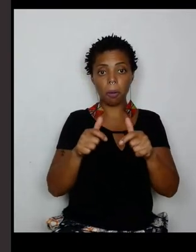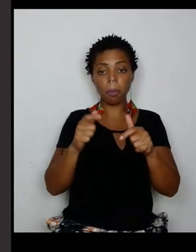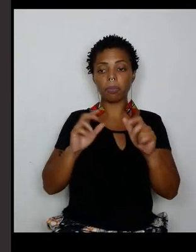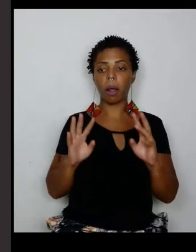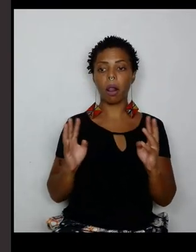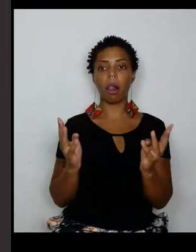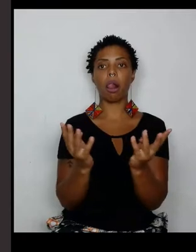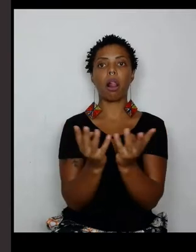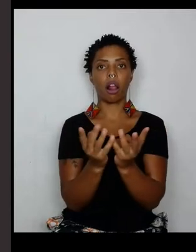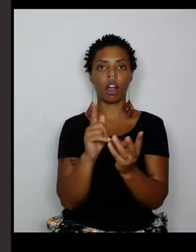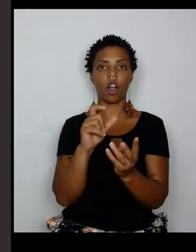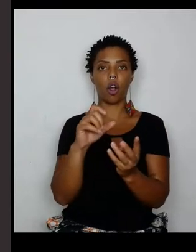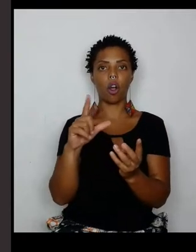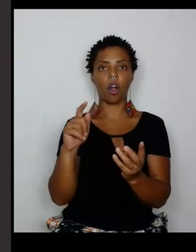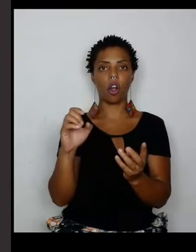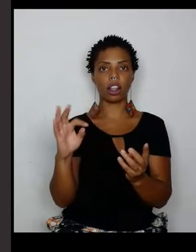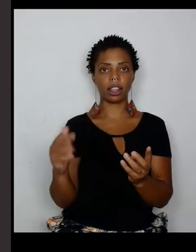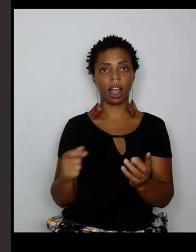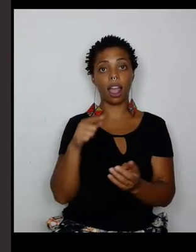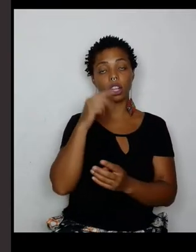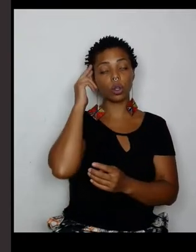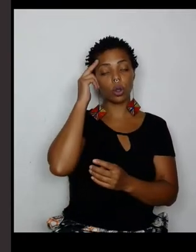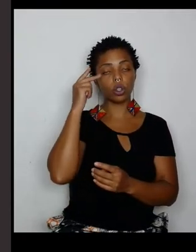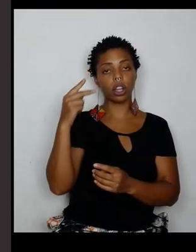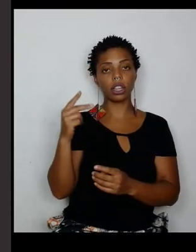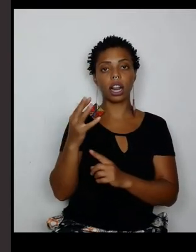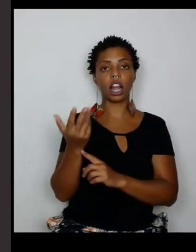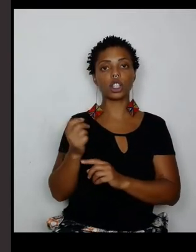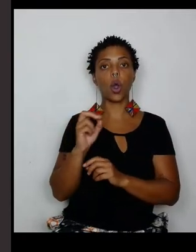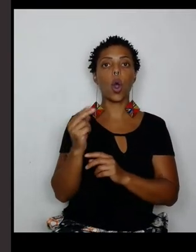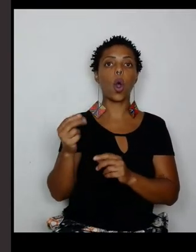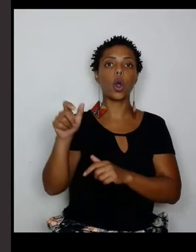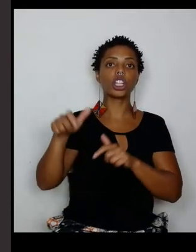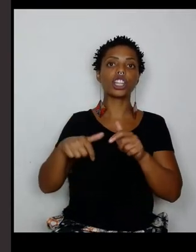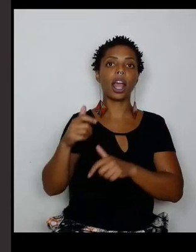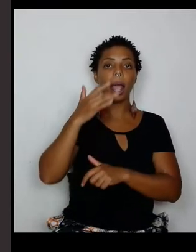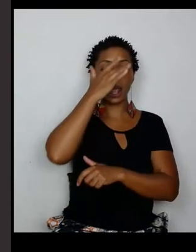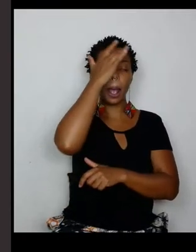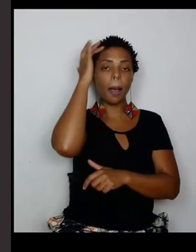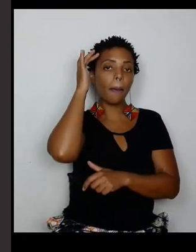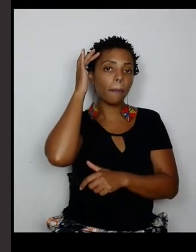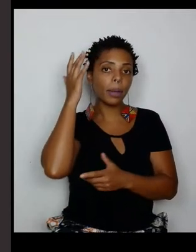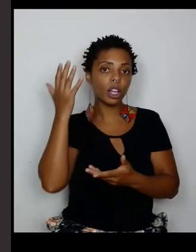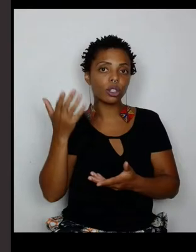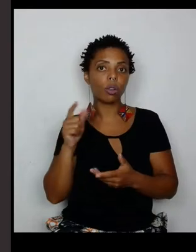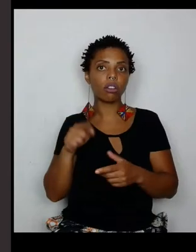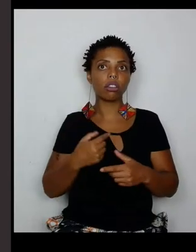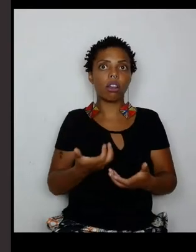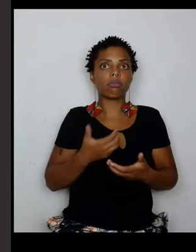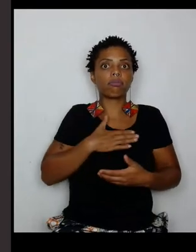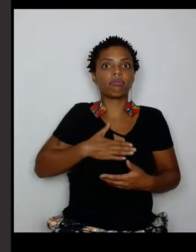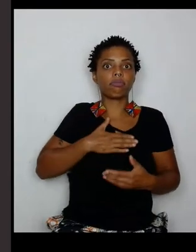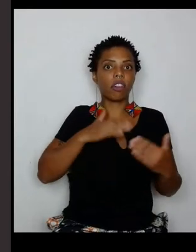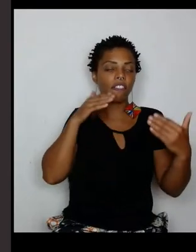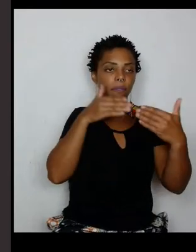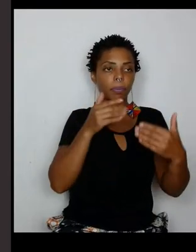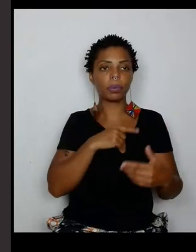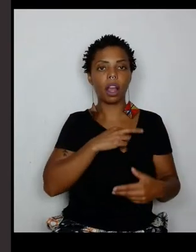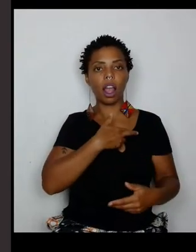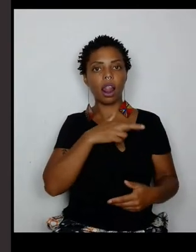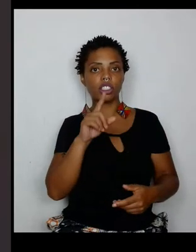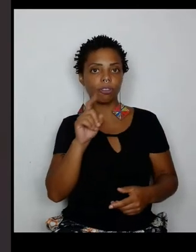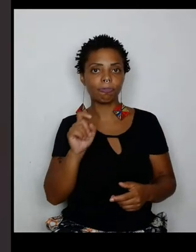artist's dream or that of his breton protagonists transported by religious ecstasy inspired next slide by an 18th century